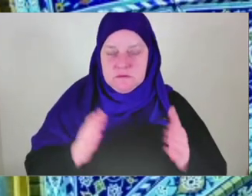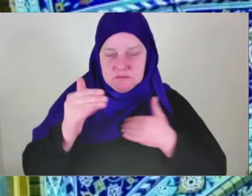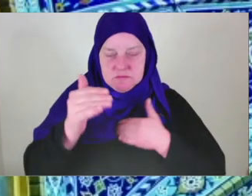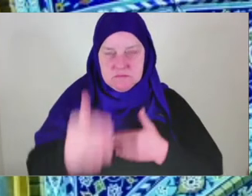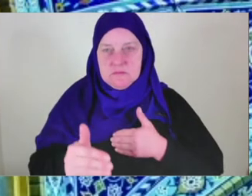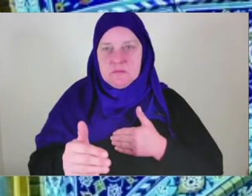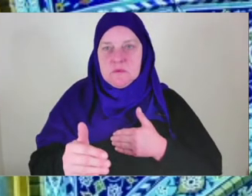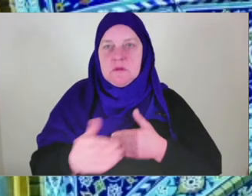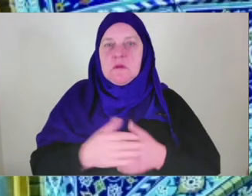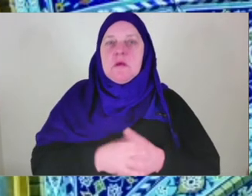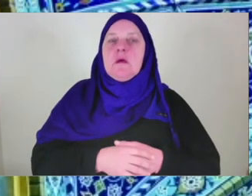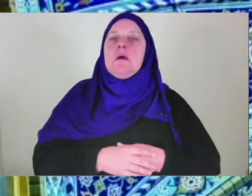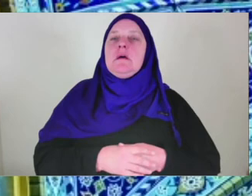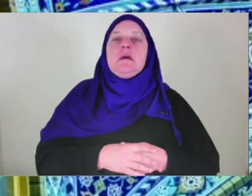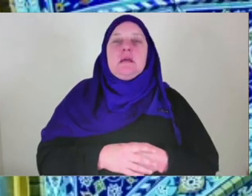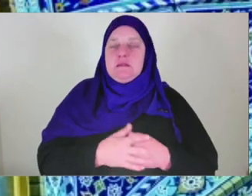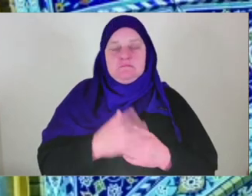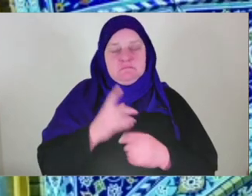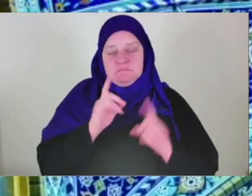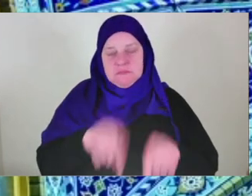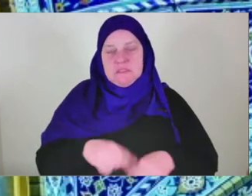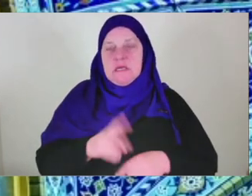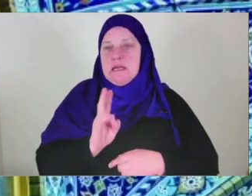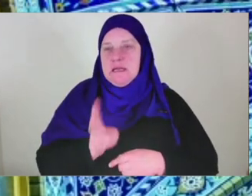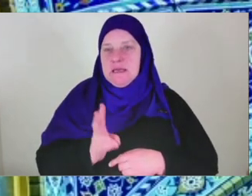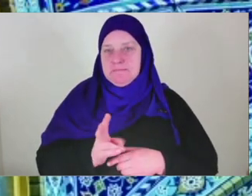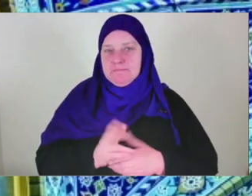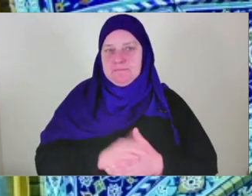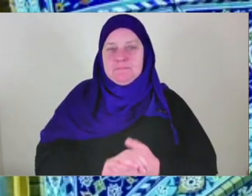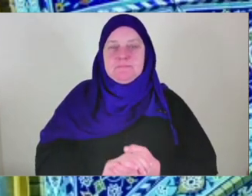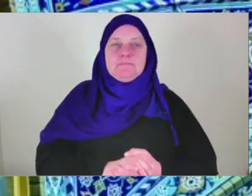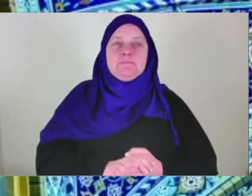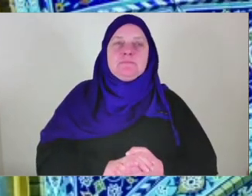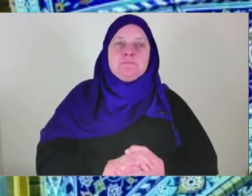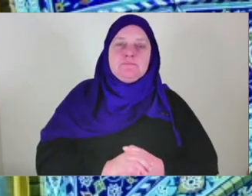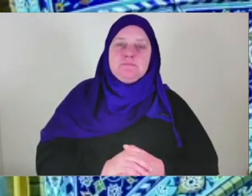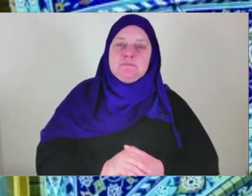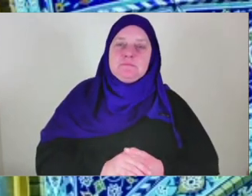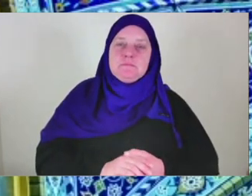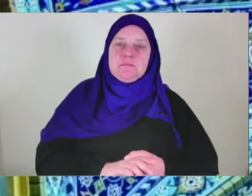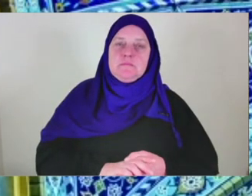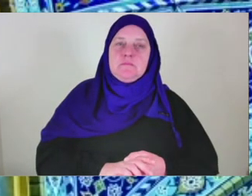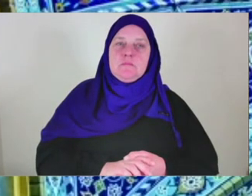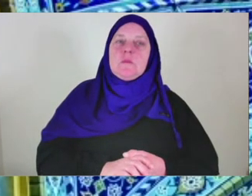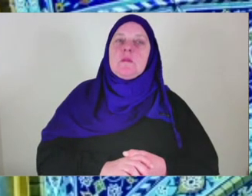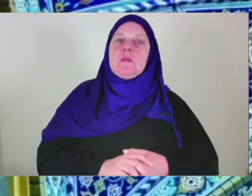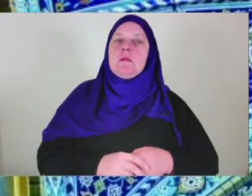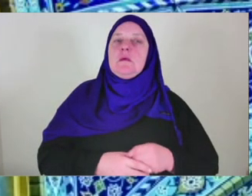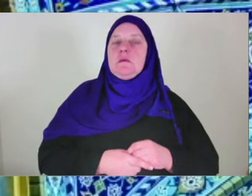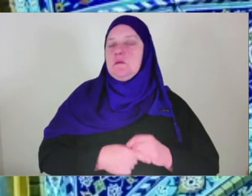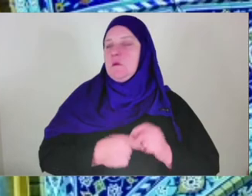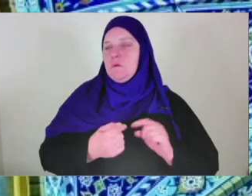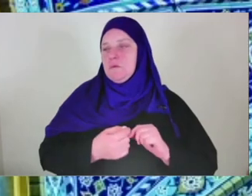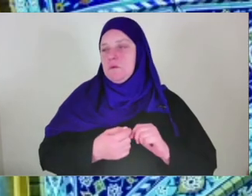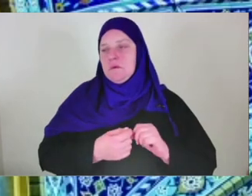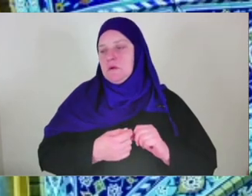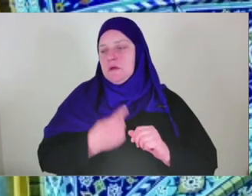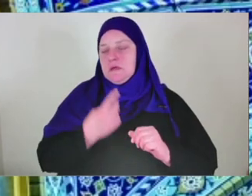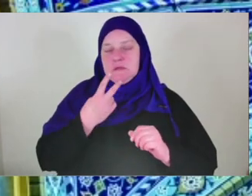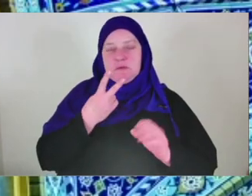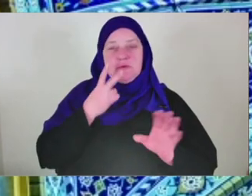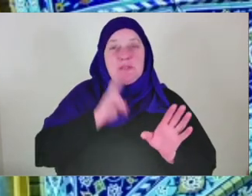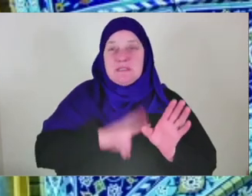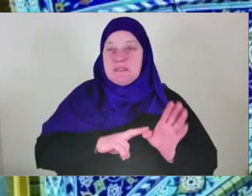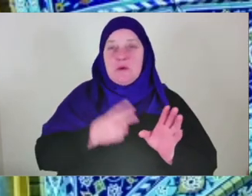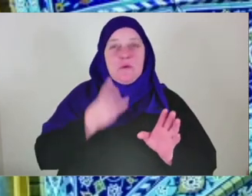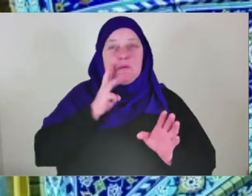lost, let's say, half of it. But now, alhamdulillah, this year I have gained. Can I compensate what I had lost 3 years ago, 2 years ago? No,